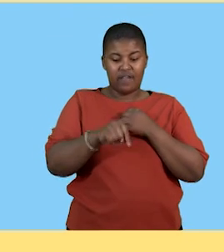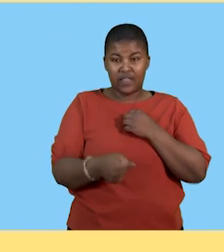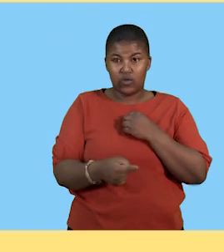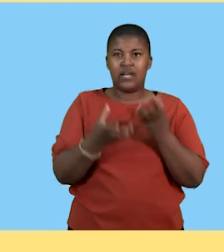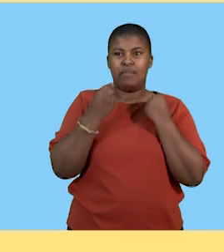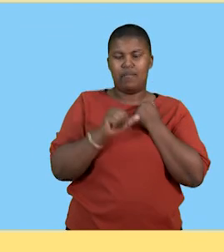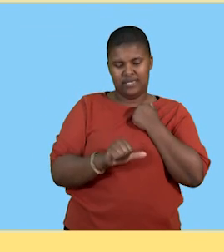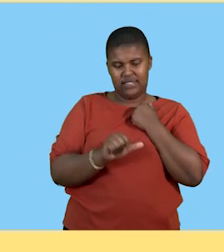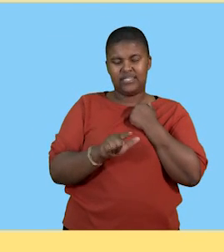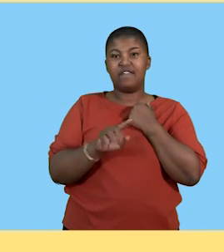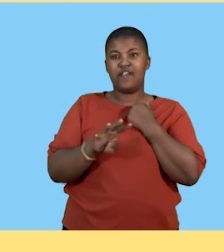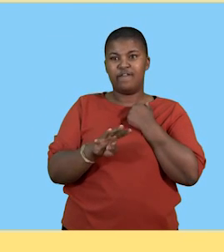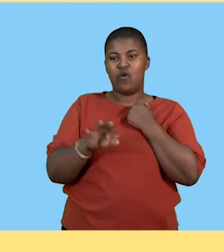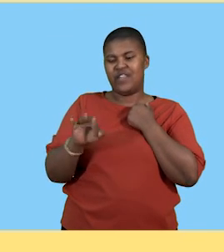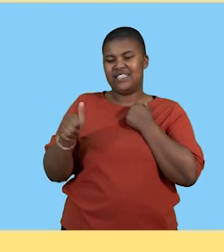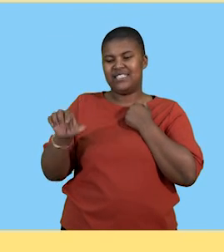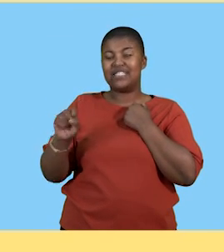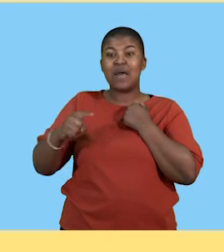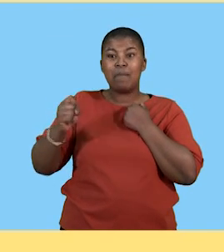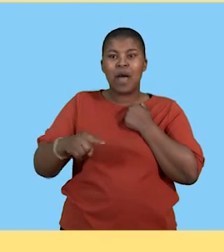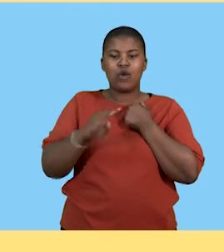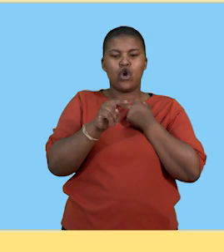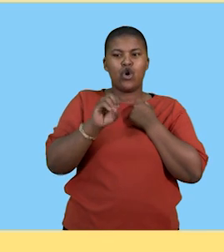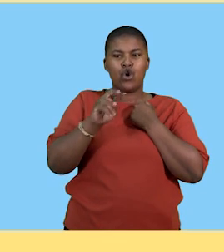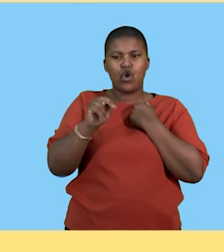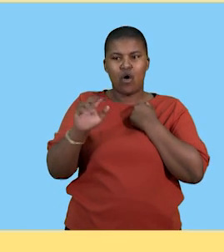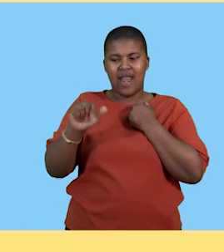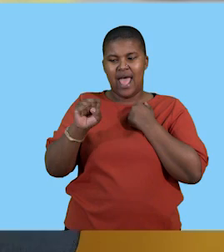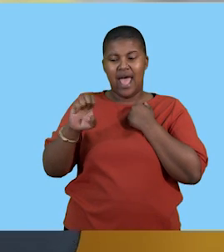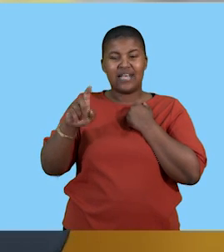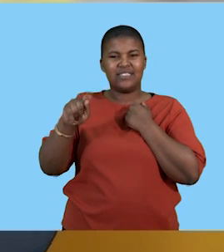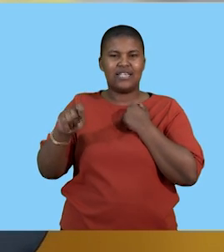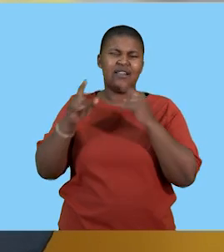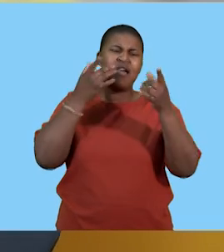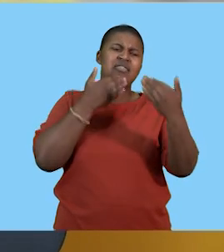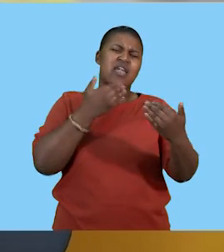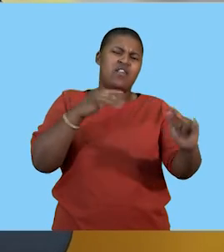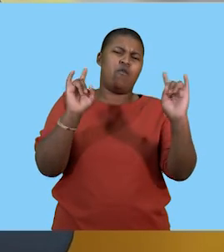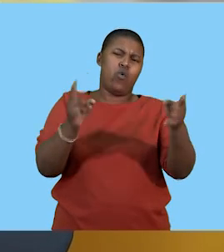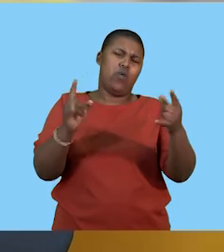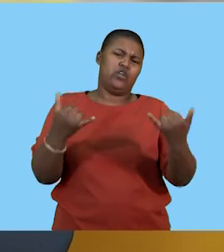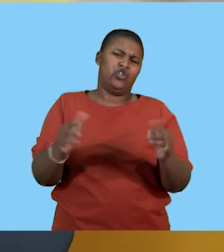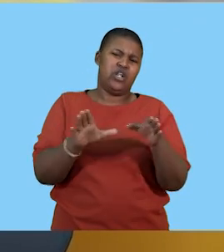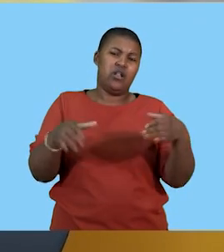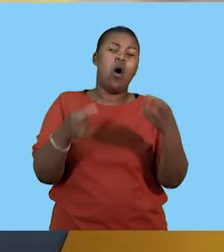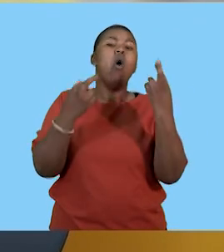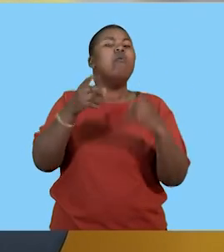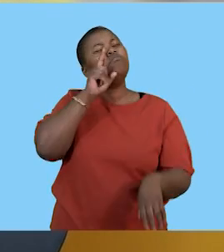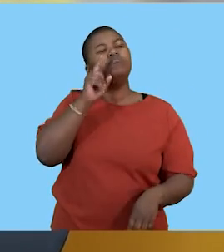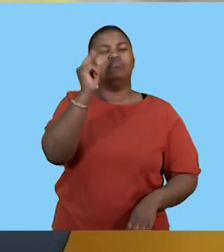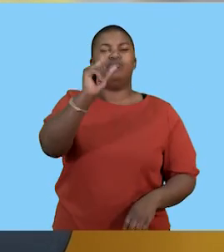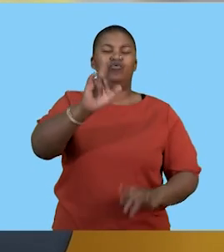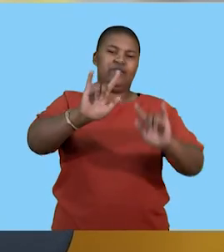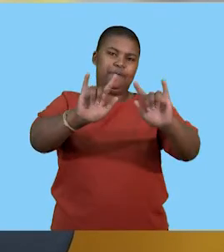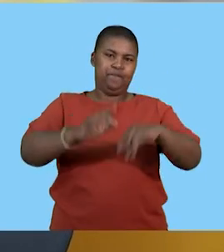674,360. That becomes your non-current assets. Dear learners, thank you so much for joining me in today's class. I